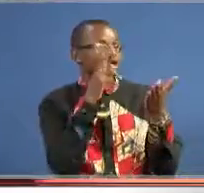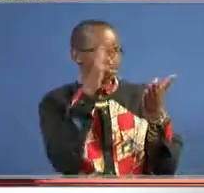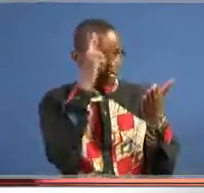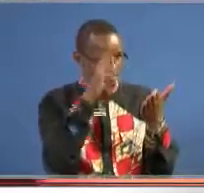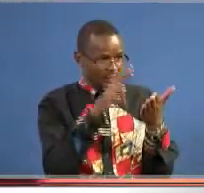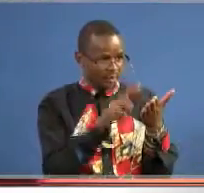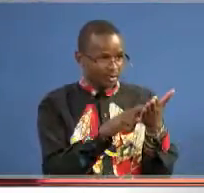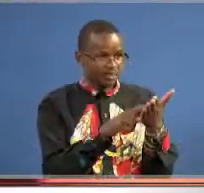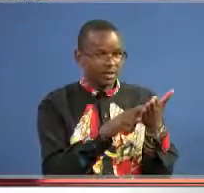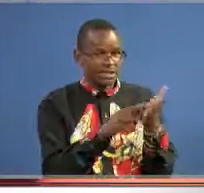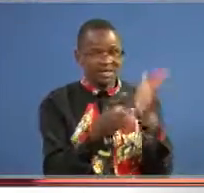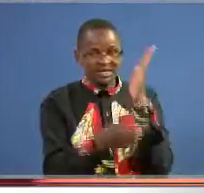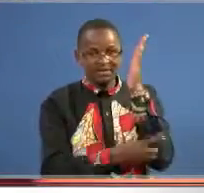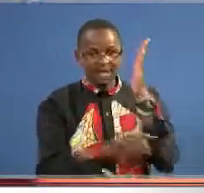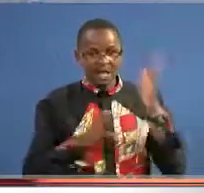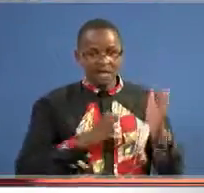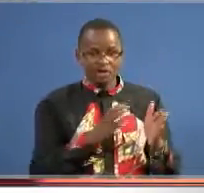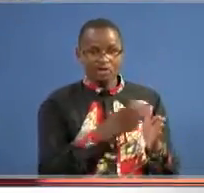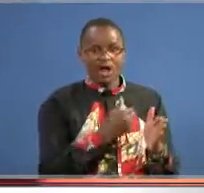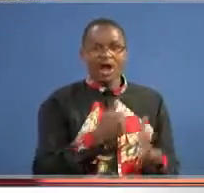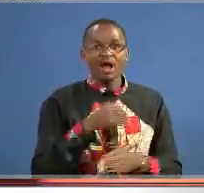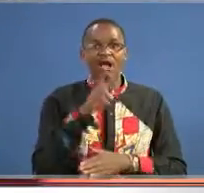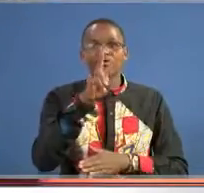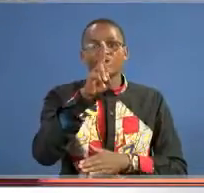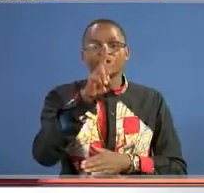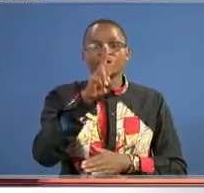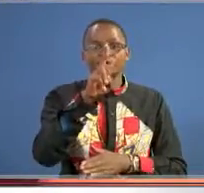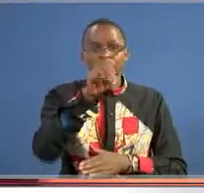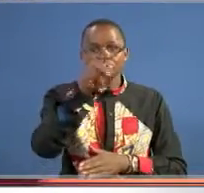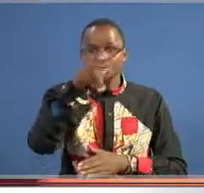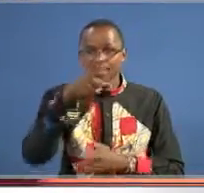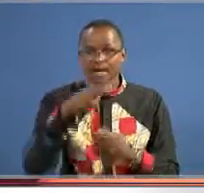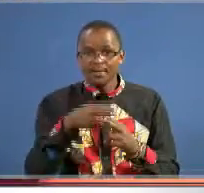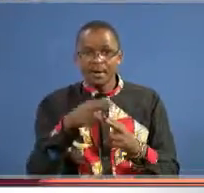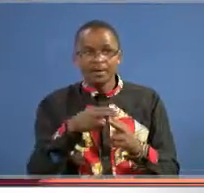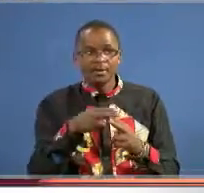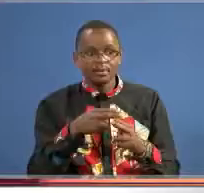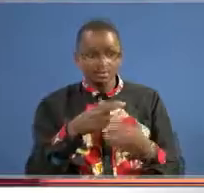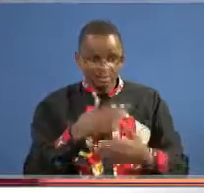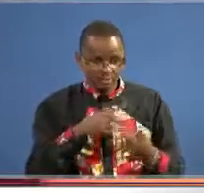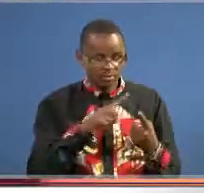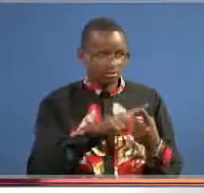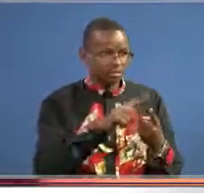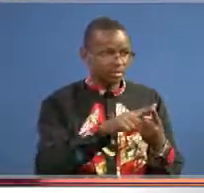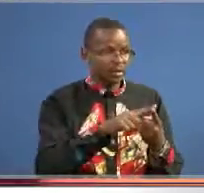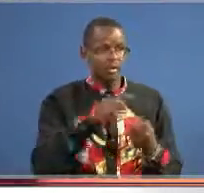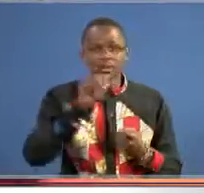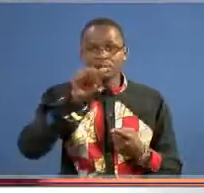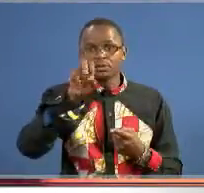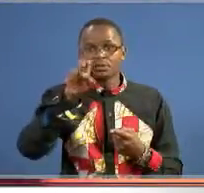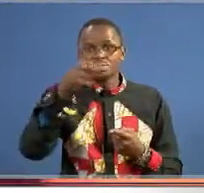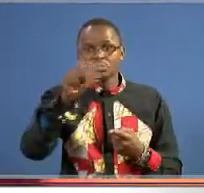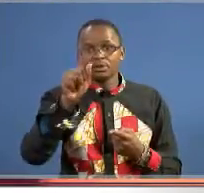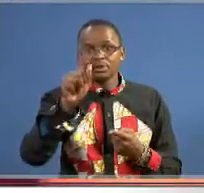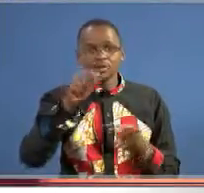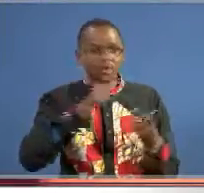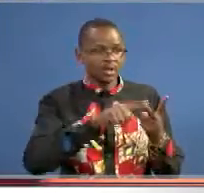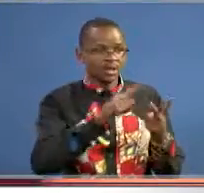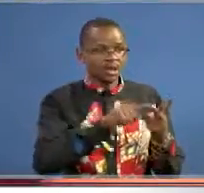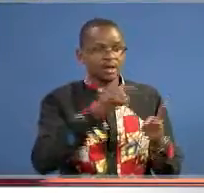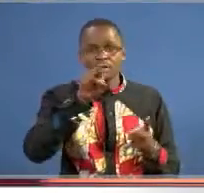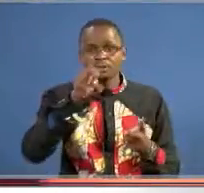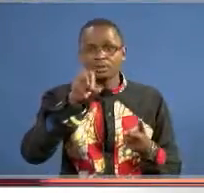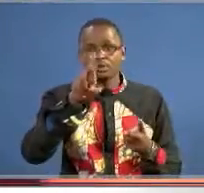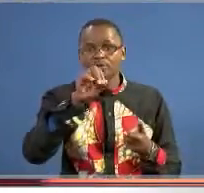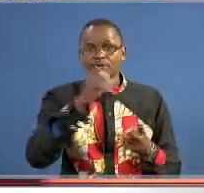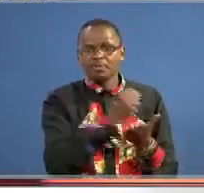disciplinary committee to have the two legislators, namely Honorable Aisha Jumwa and Honorable Suleiman Dori,